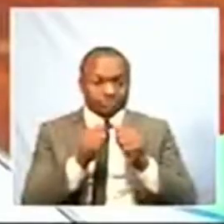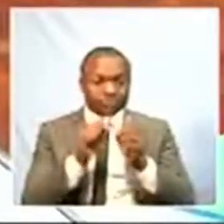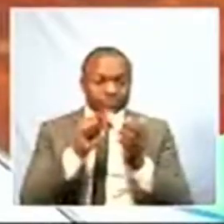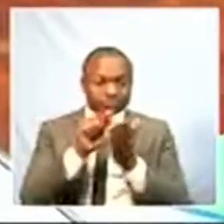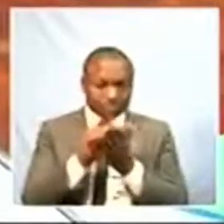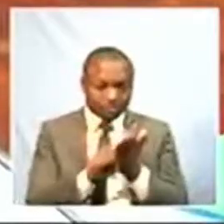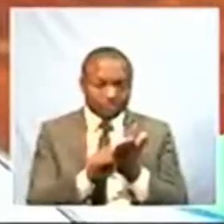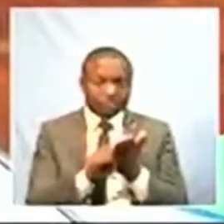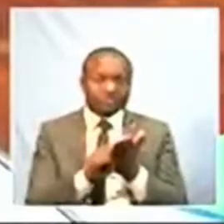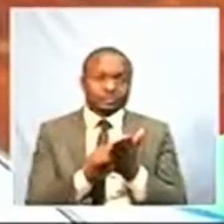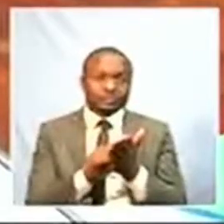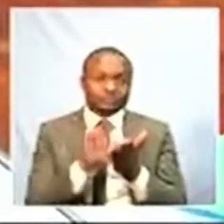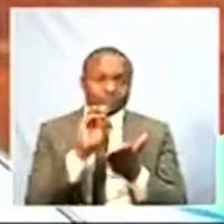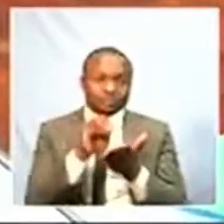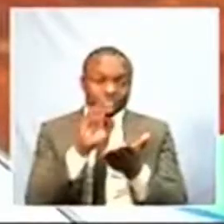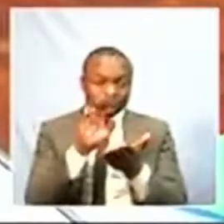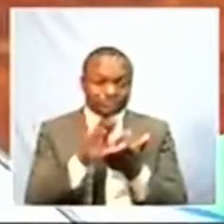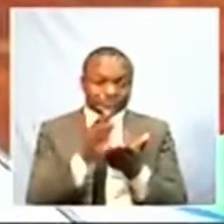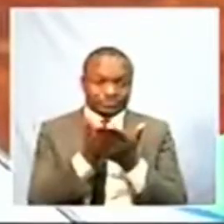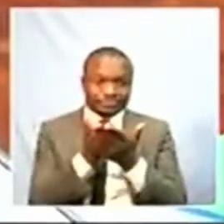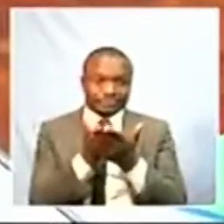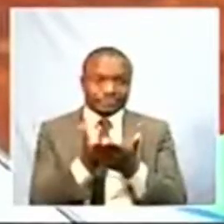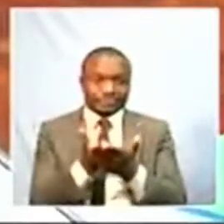established laws. I submit, Chair.